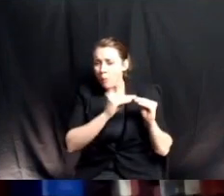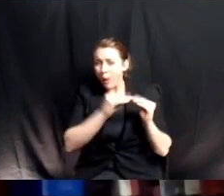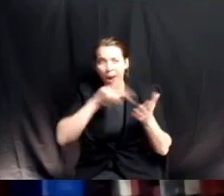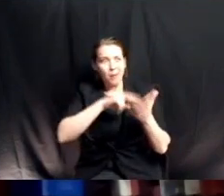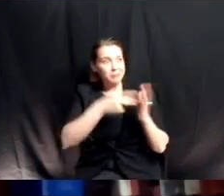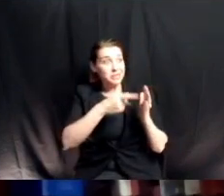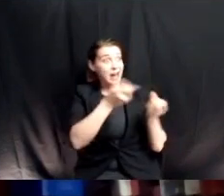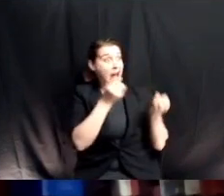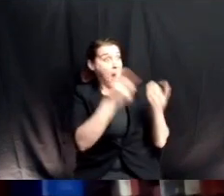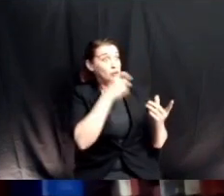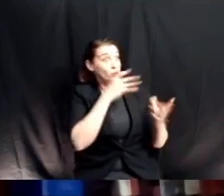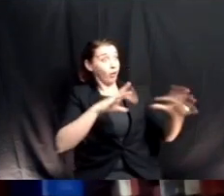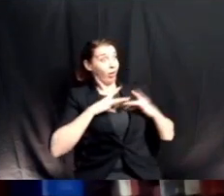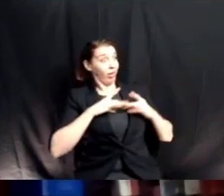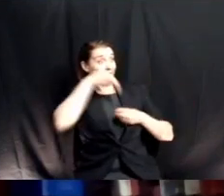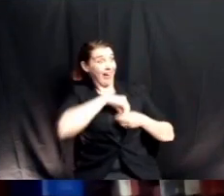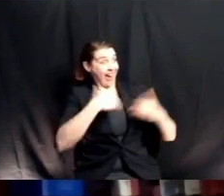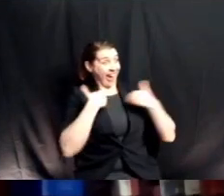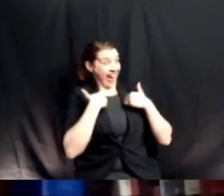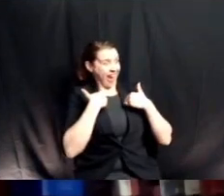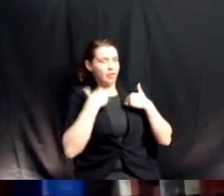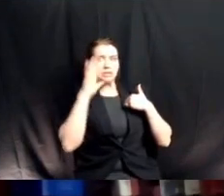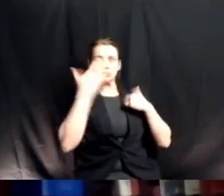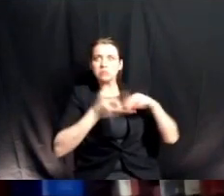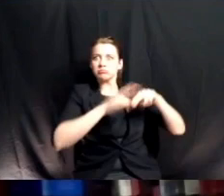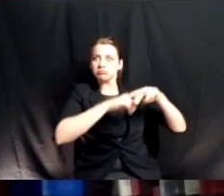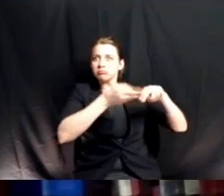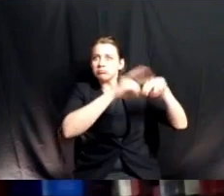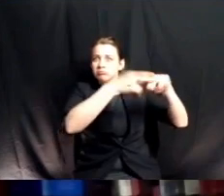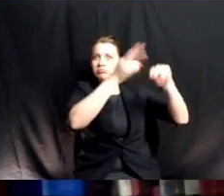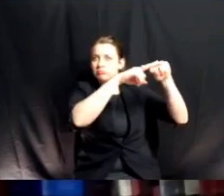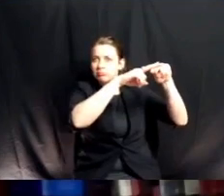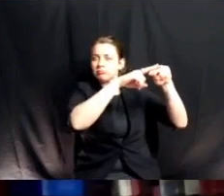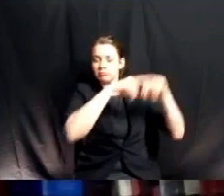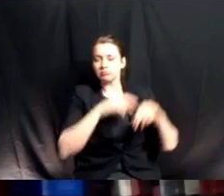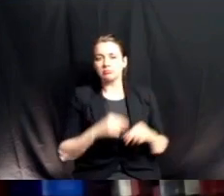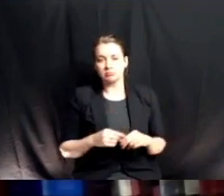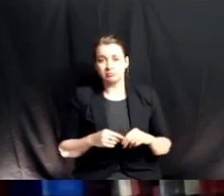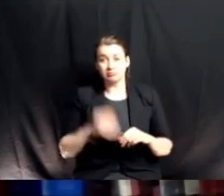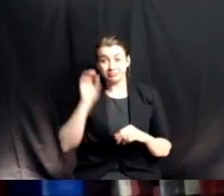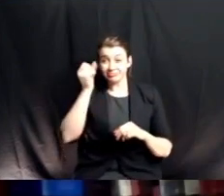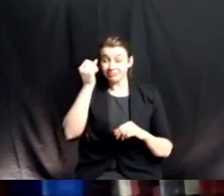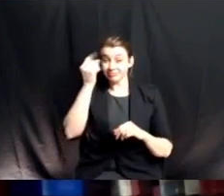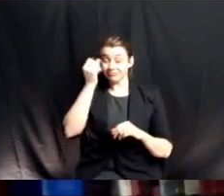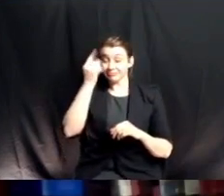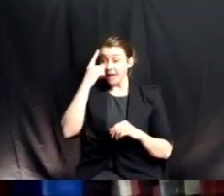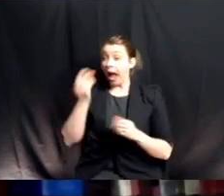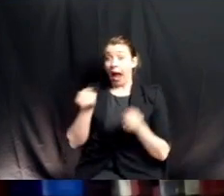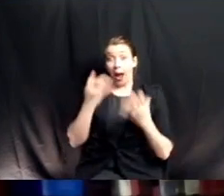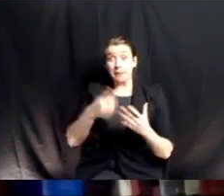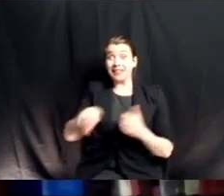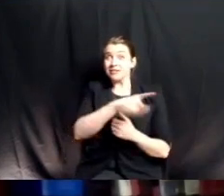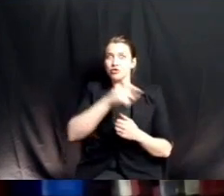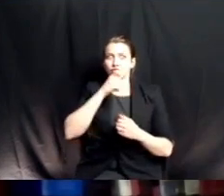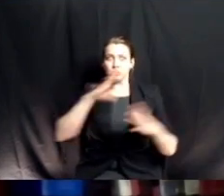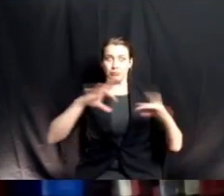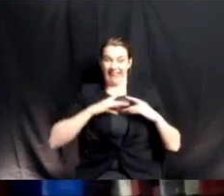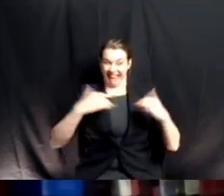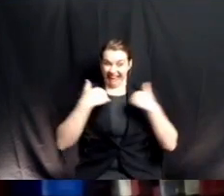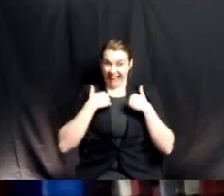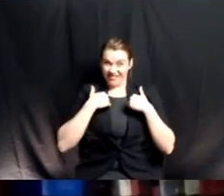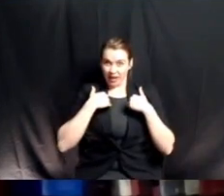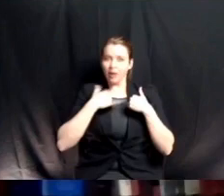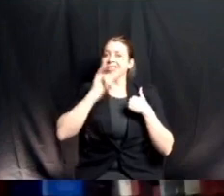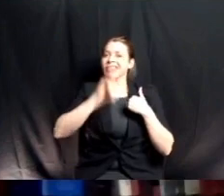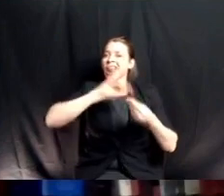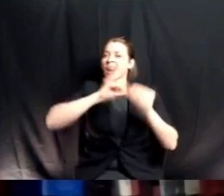COVID-19. But as you may note, our positivity rate is going down across the state. And